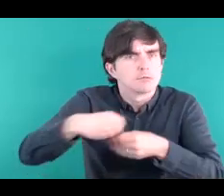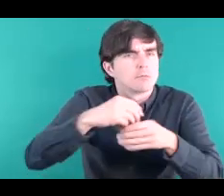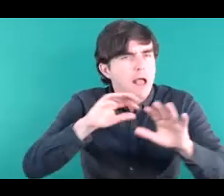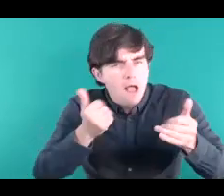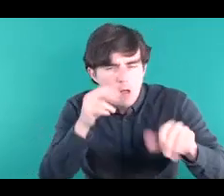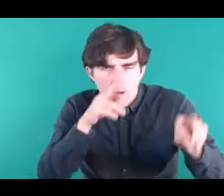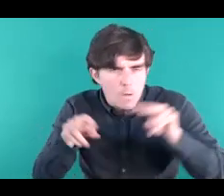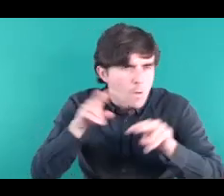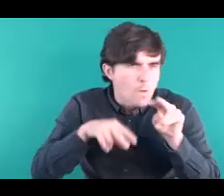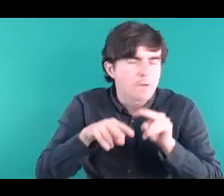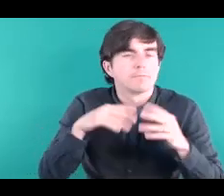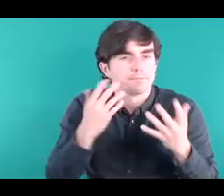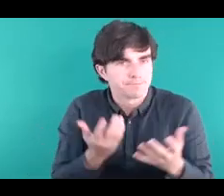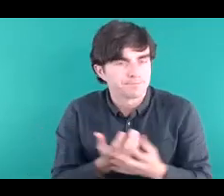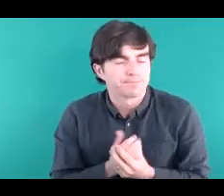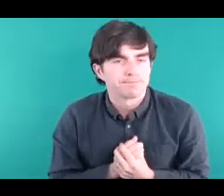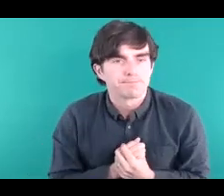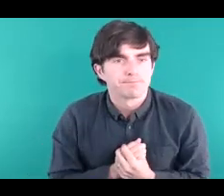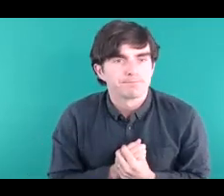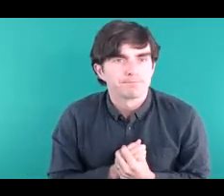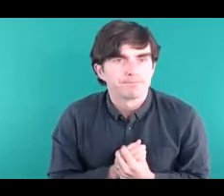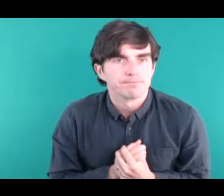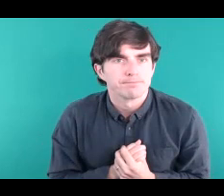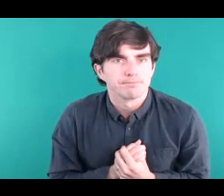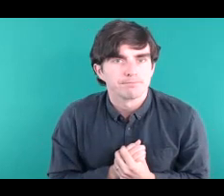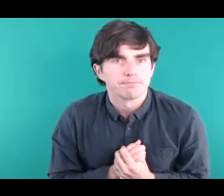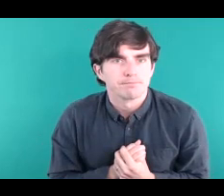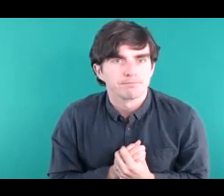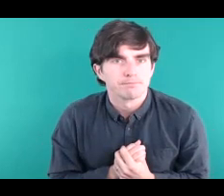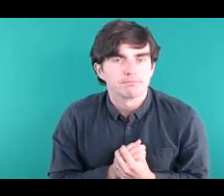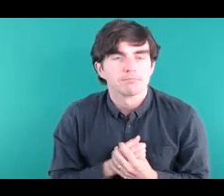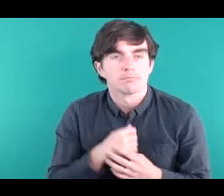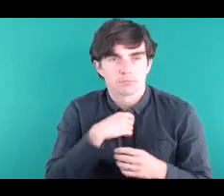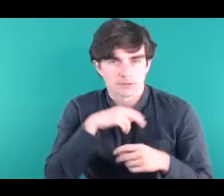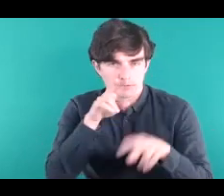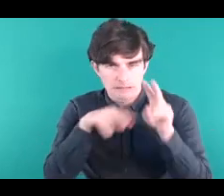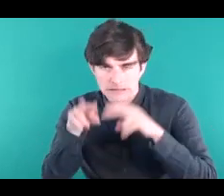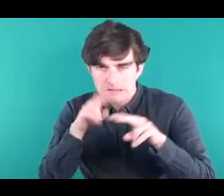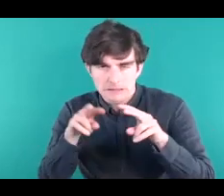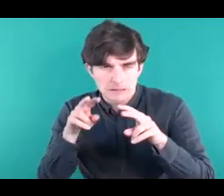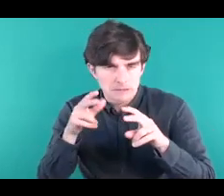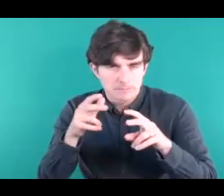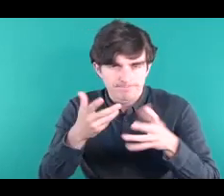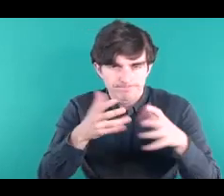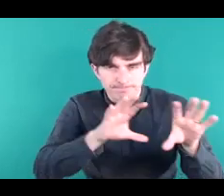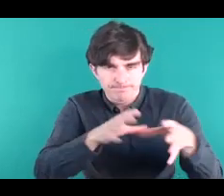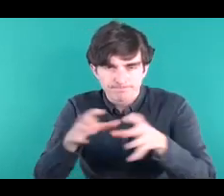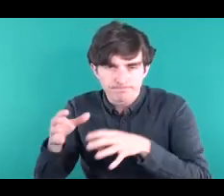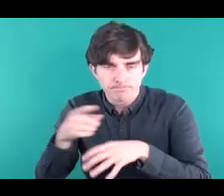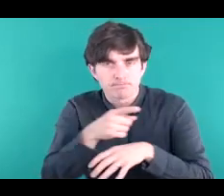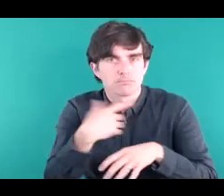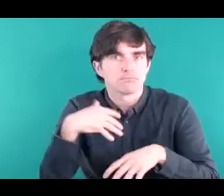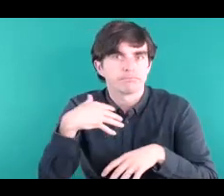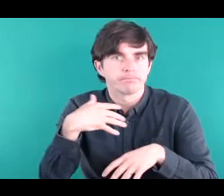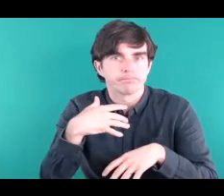who are the most impacted, we found that people who are in more severe disabilities, they are